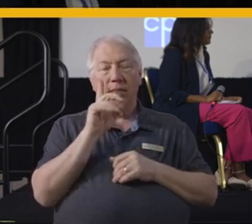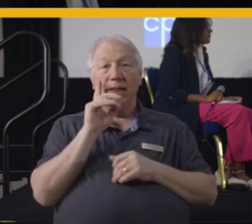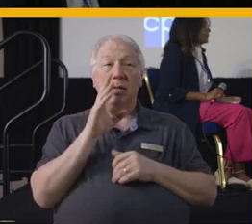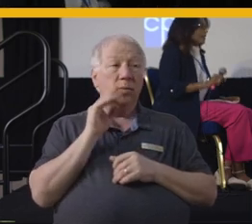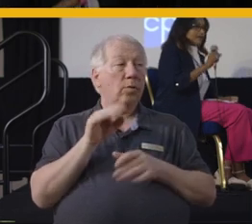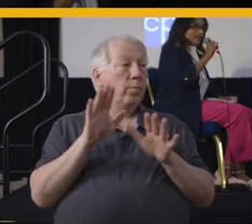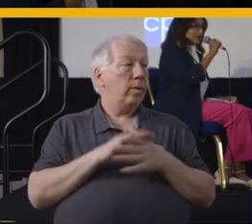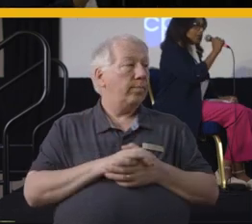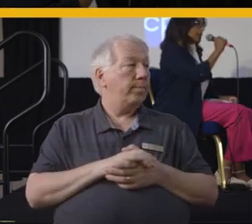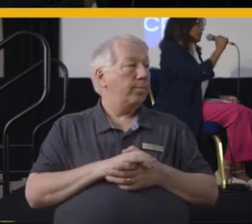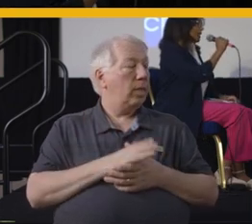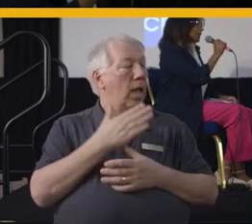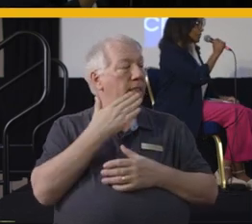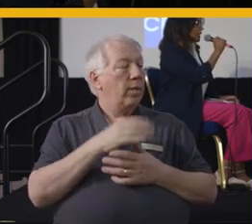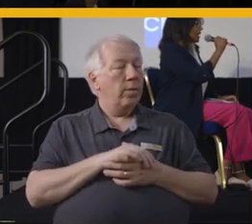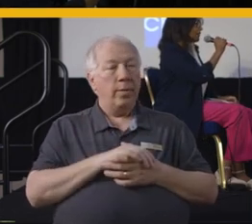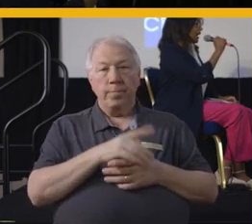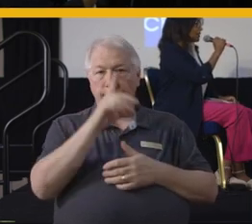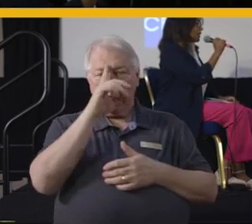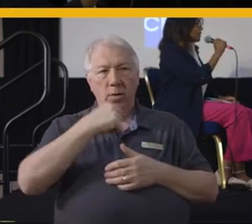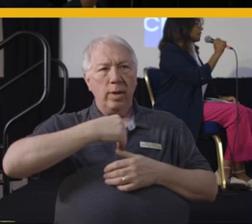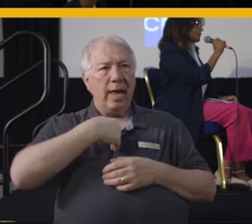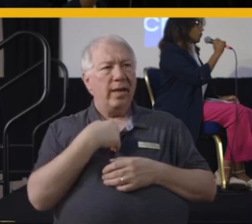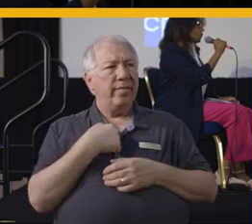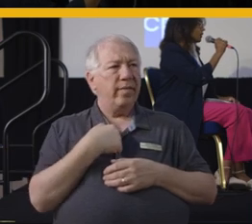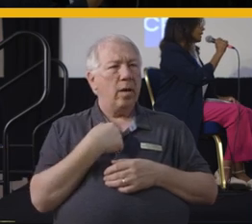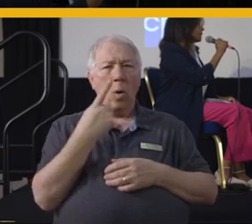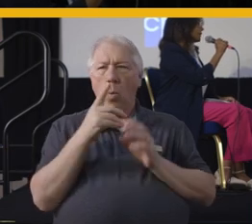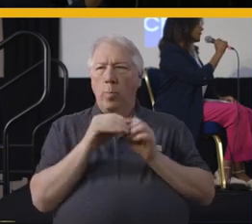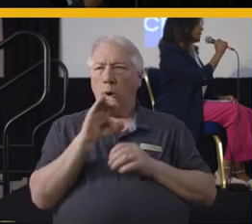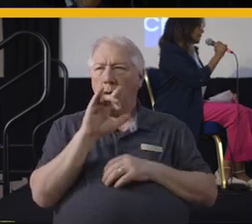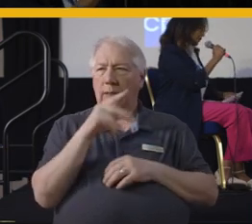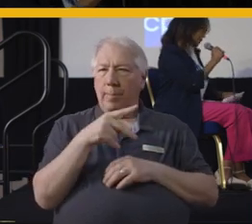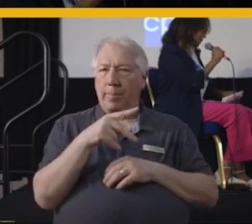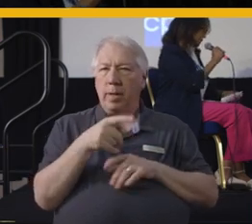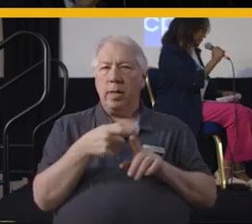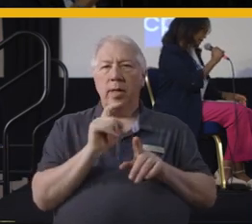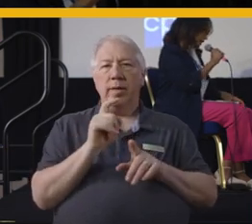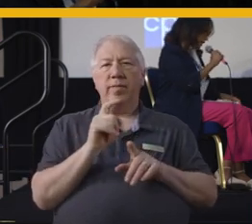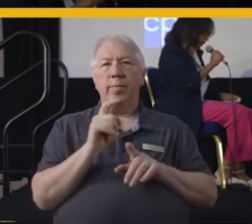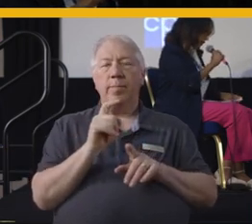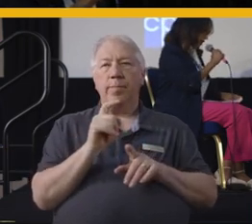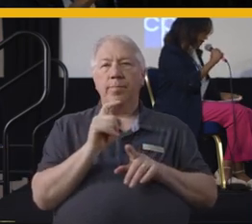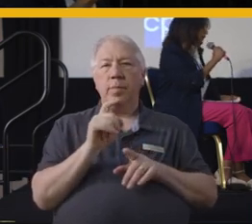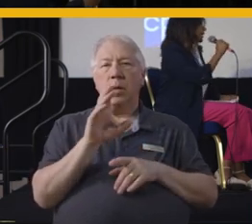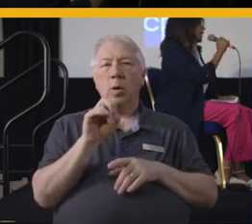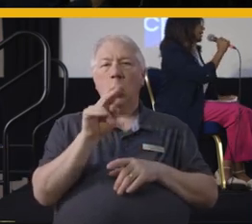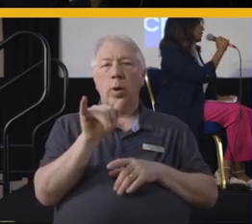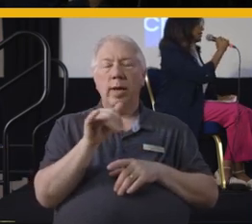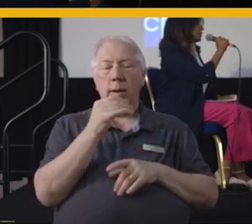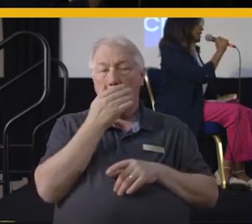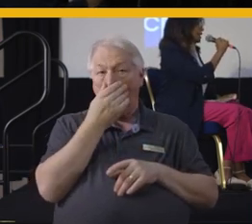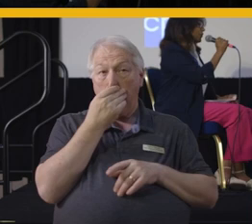on. Thank you. And I think we have actually one more clip, and it's from Courtney.